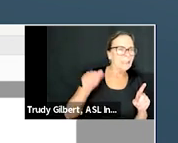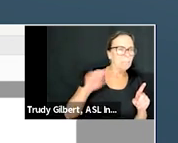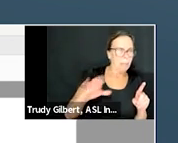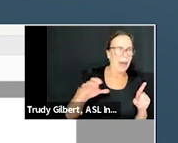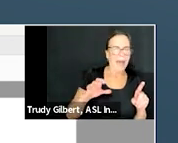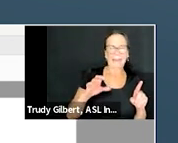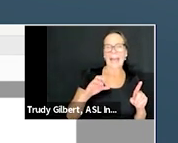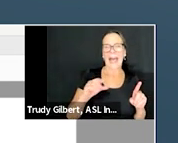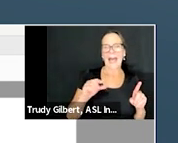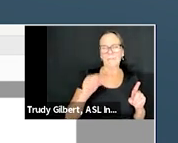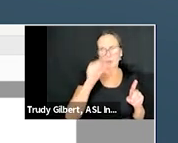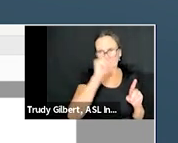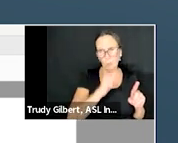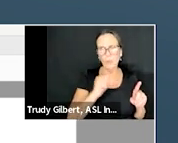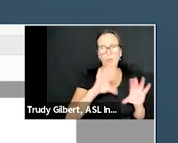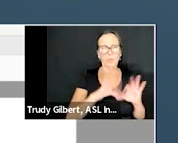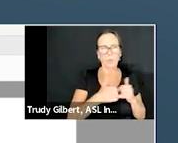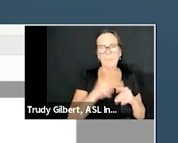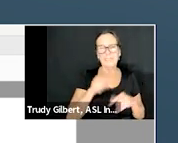The next slide, please.